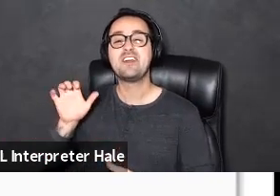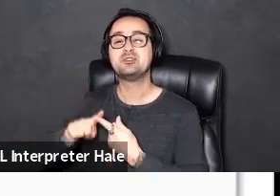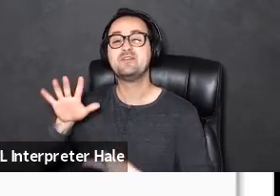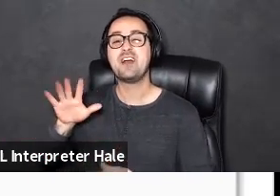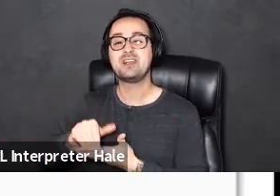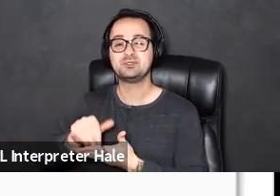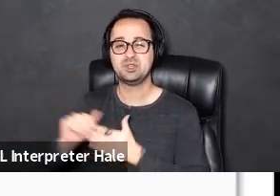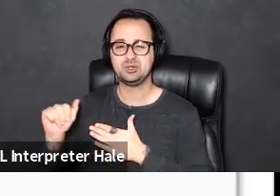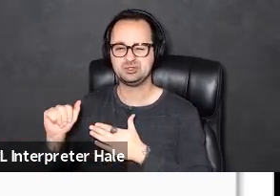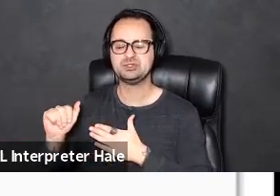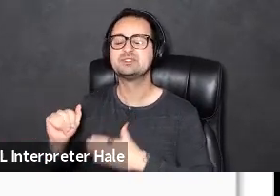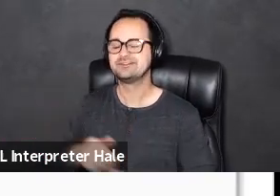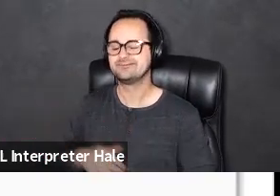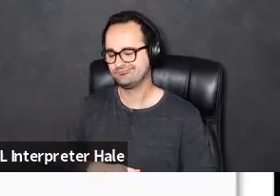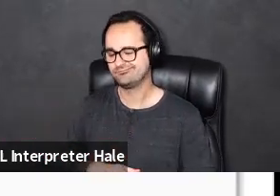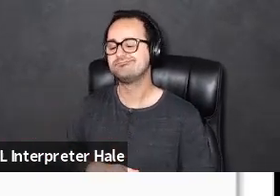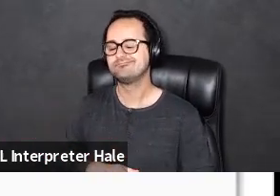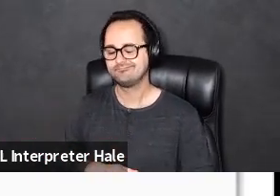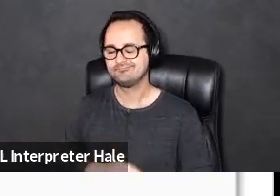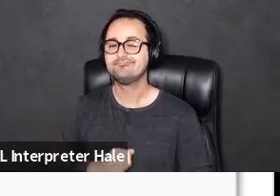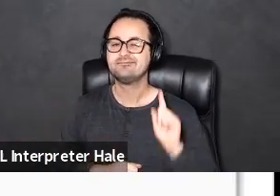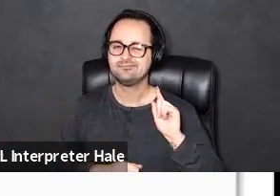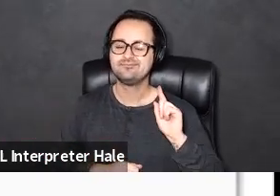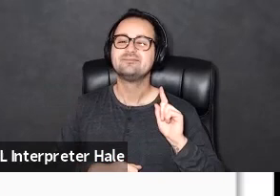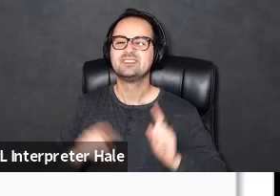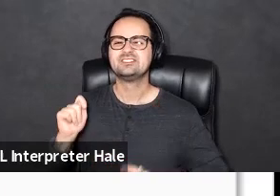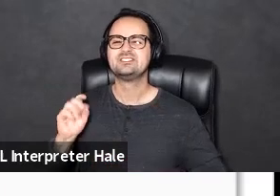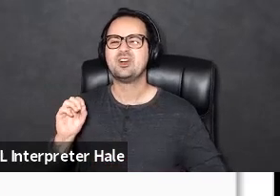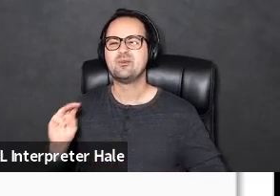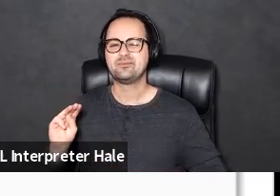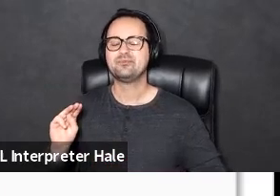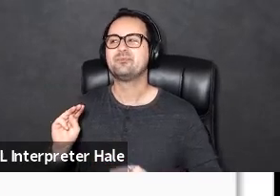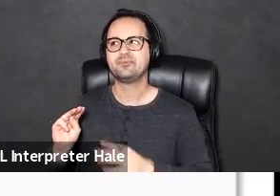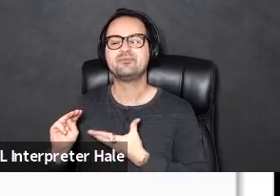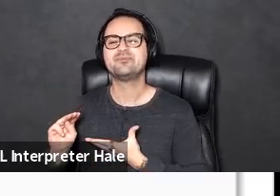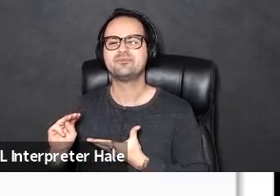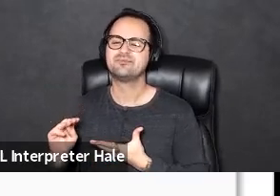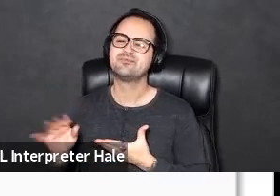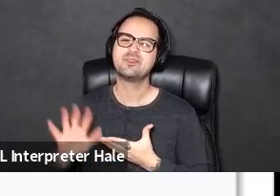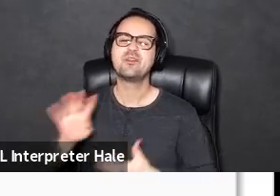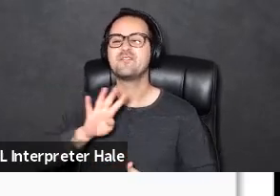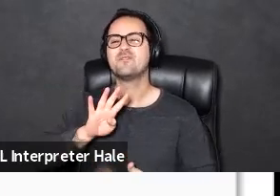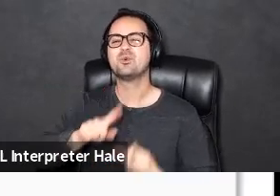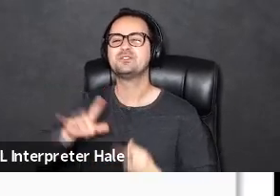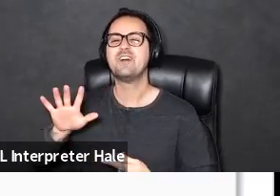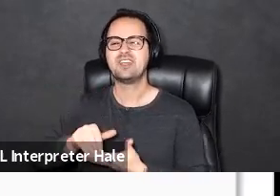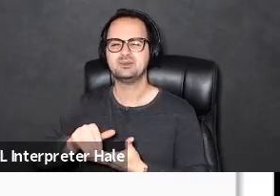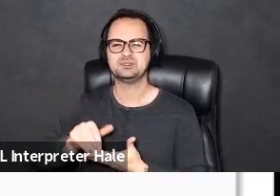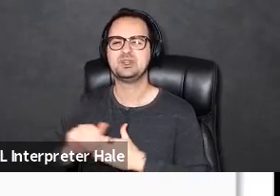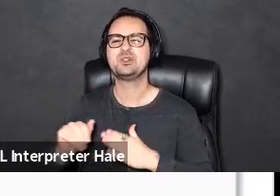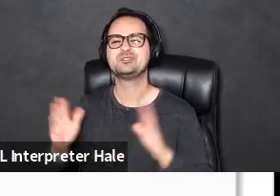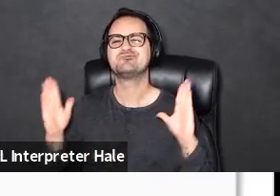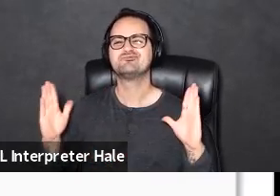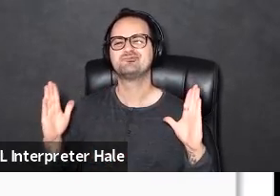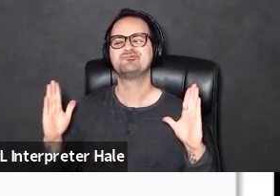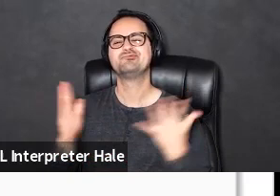$5,000. Right. So you're talking somewhere in that say, call it $4,000 to $5,000 range to set